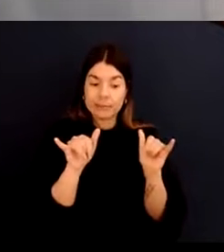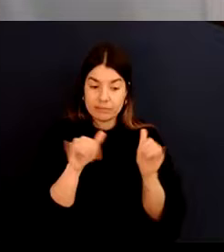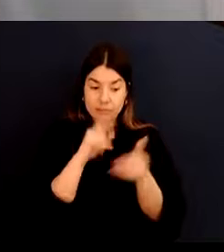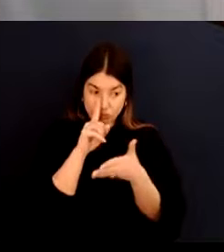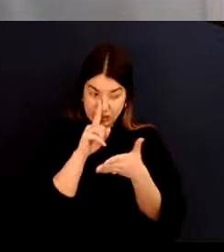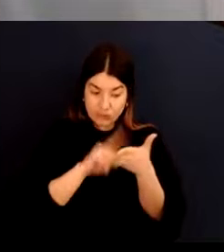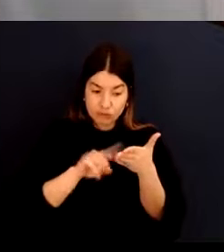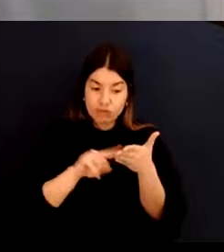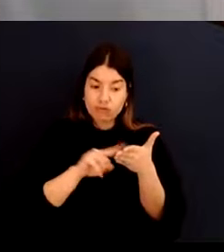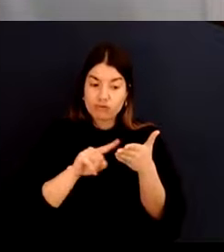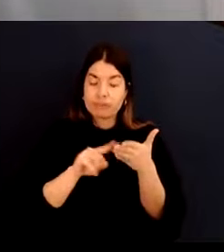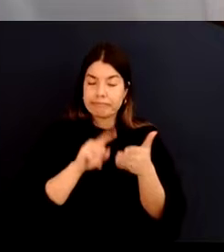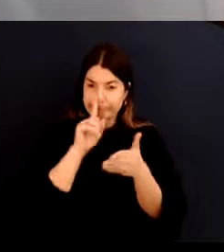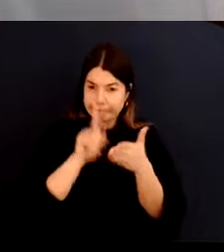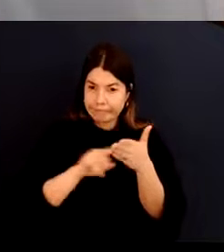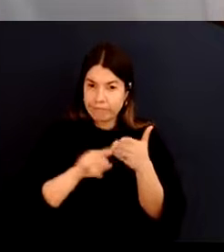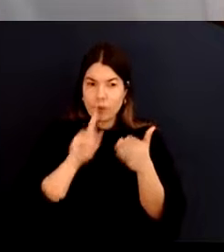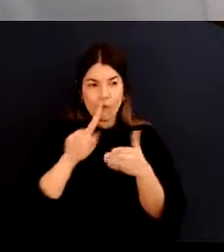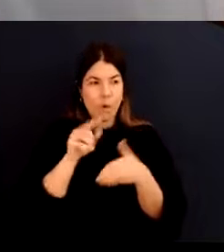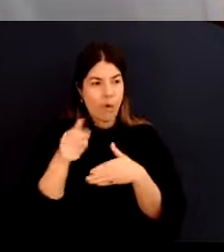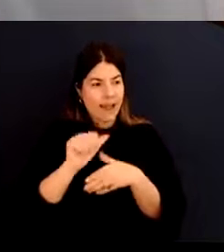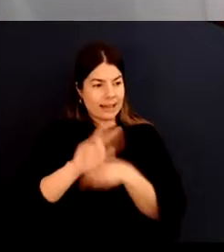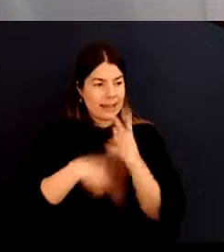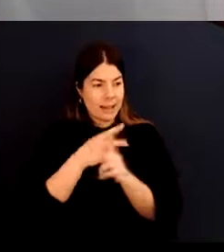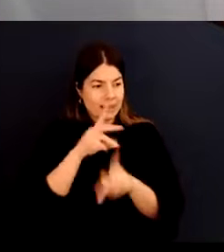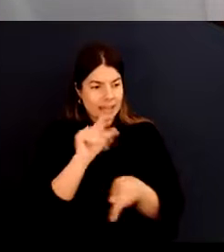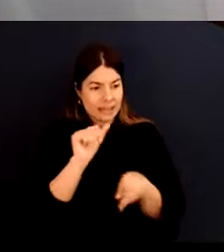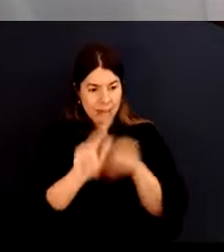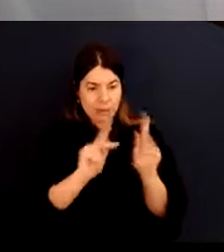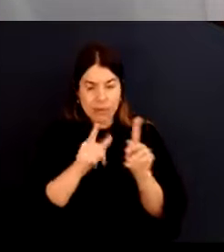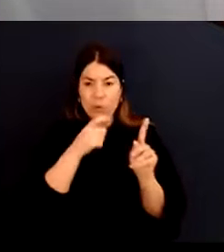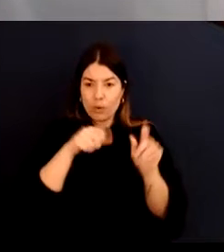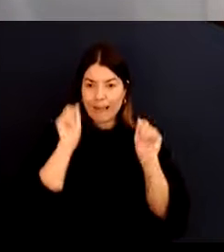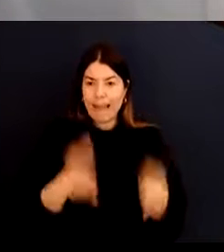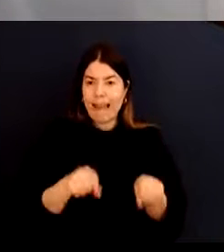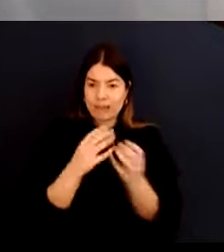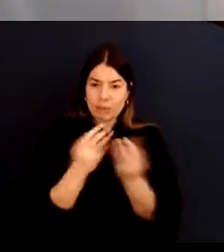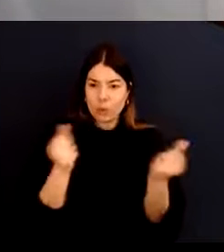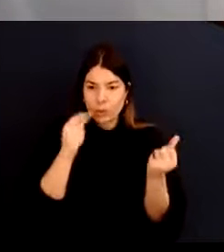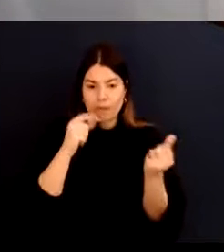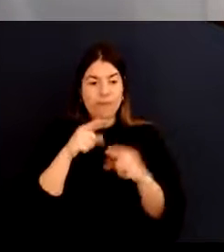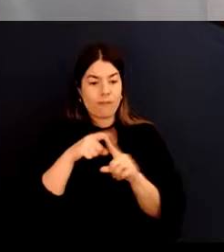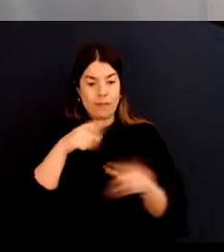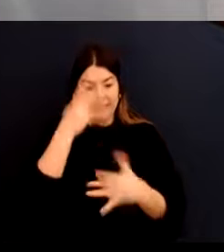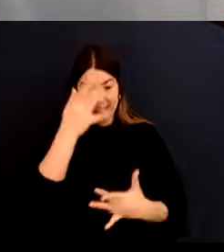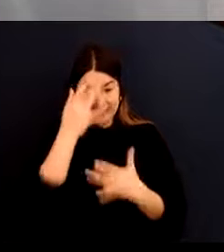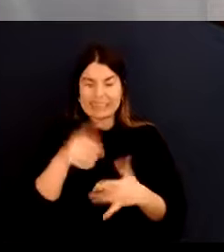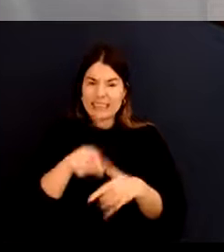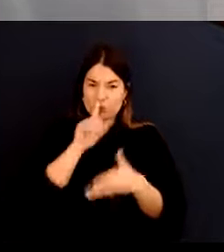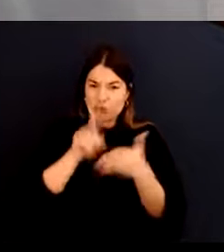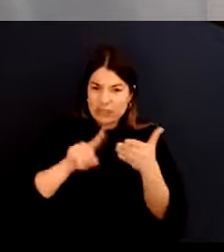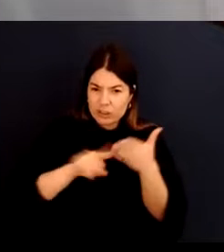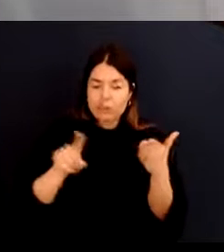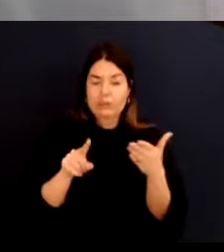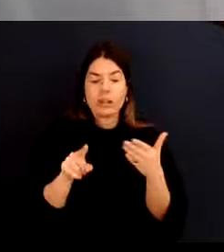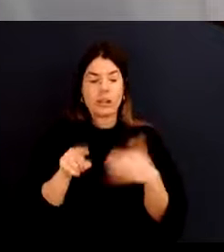for any types of disabled people that can be cured for those diseases. So they need a wide range of things,